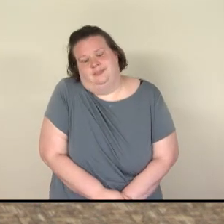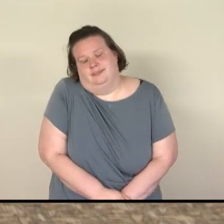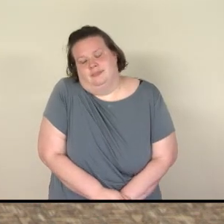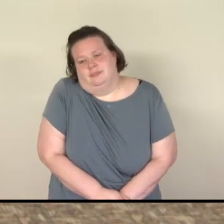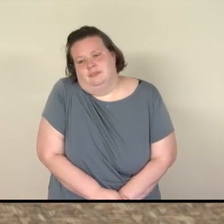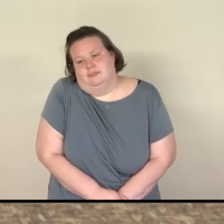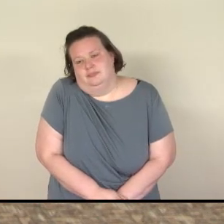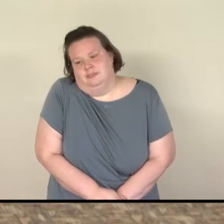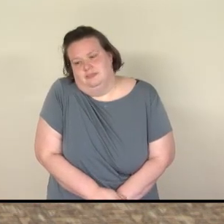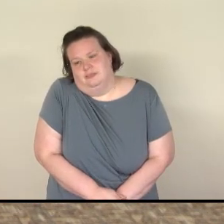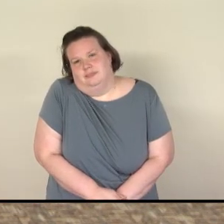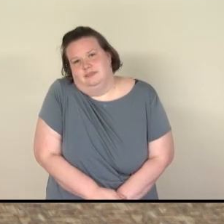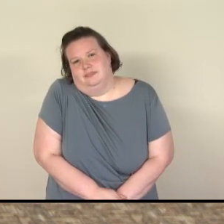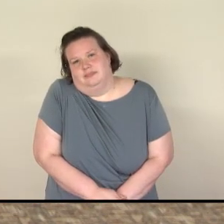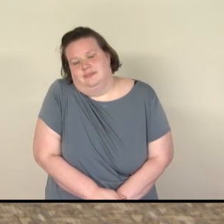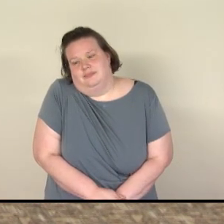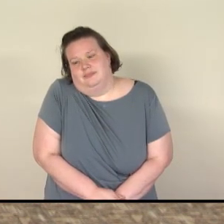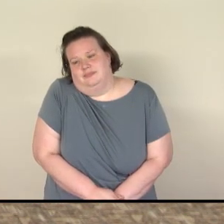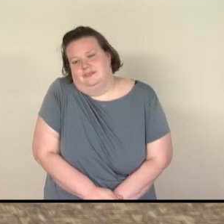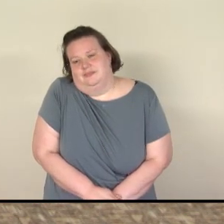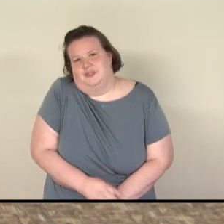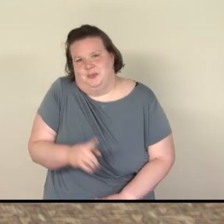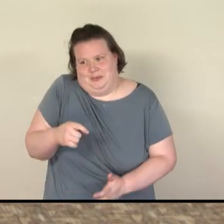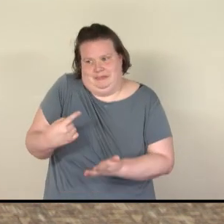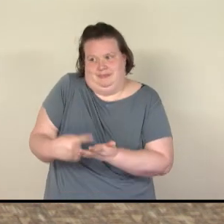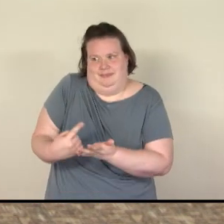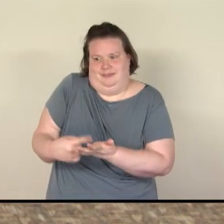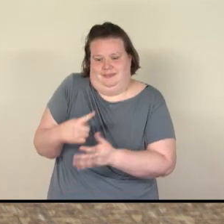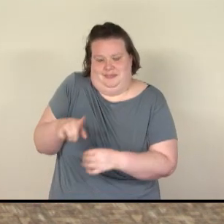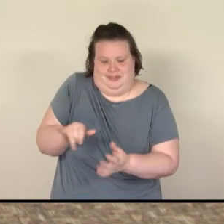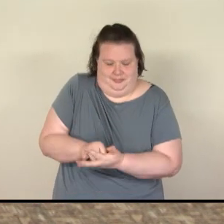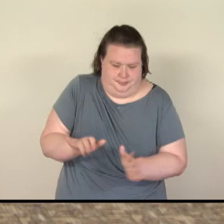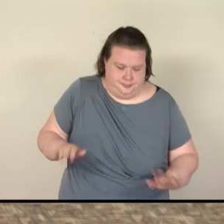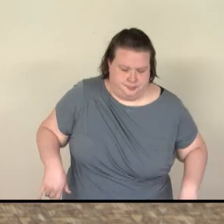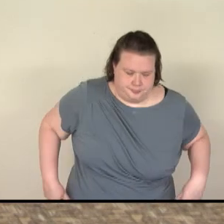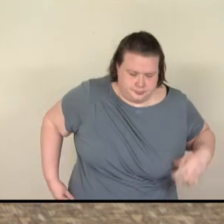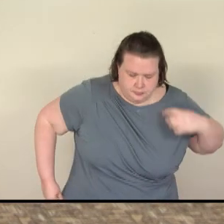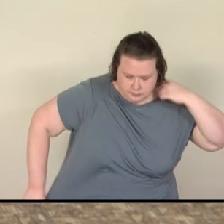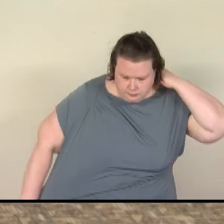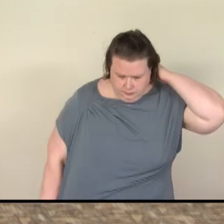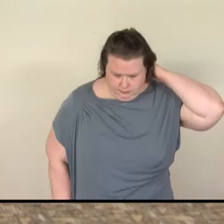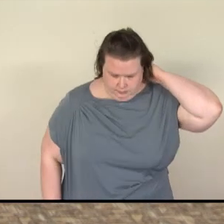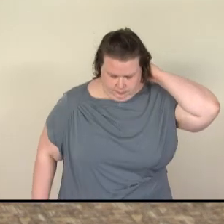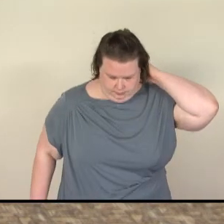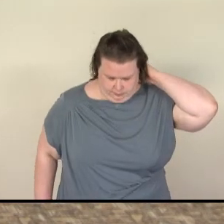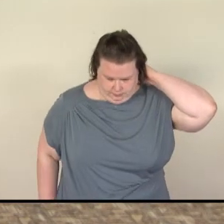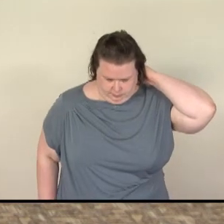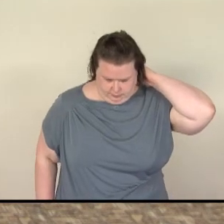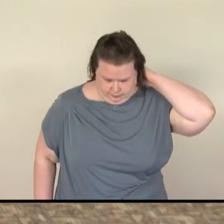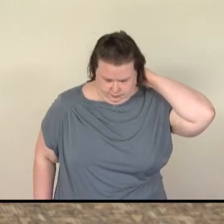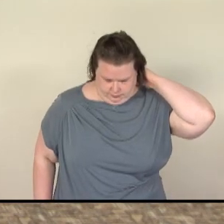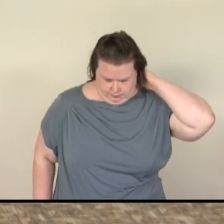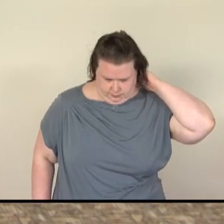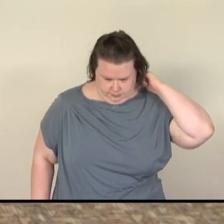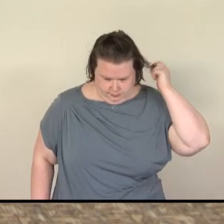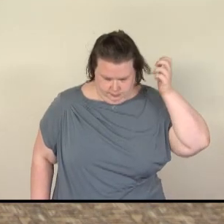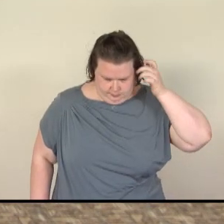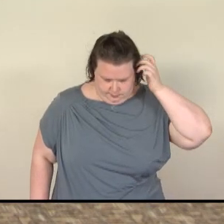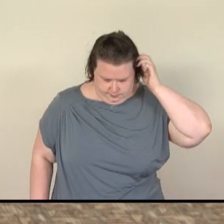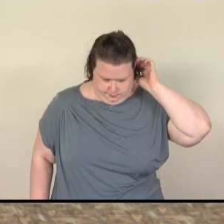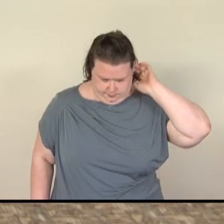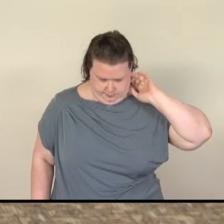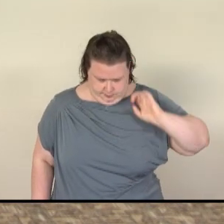of whim type things, I think, put into some of these. Okay, so that's kind of where we're at. At this point in